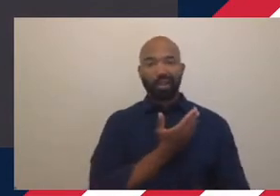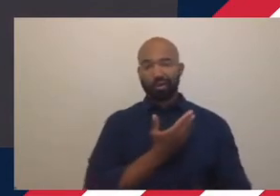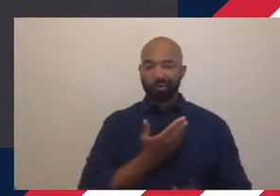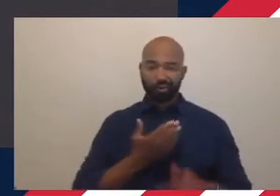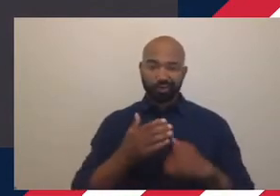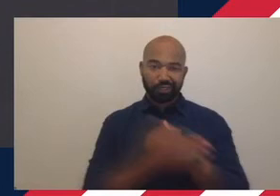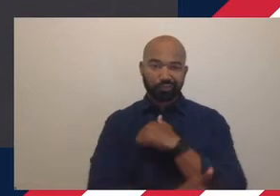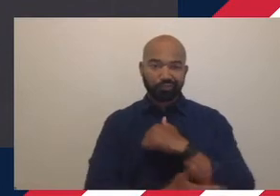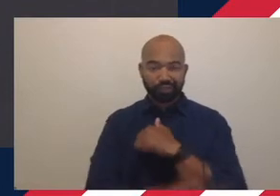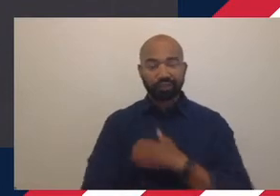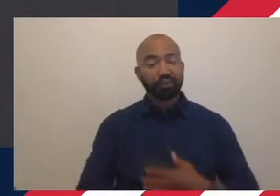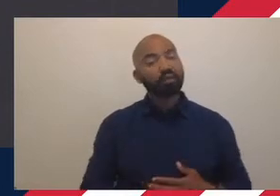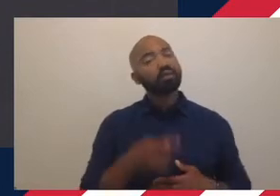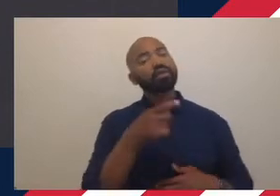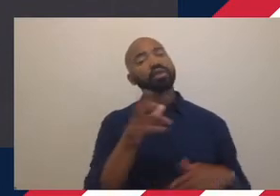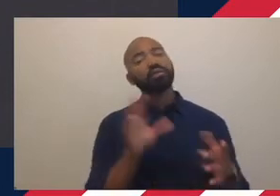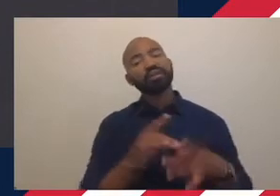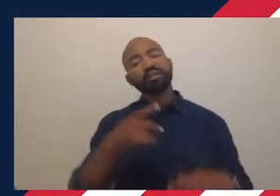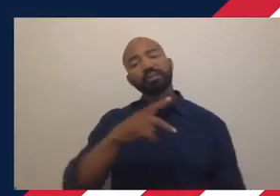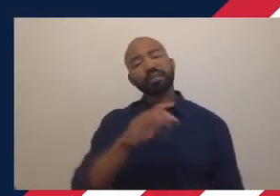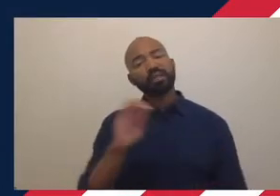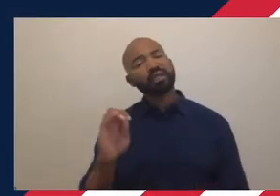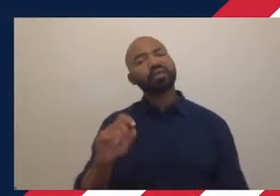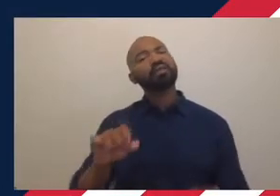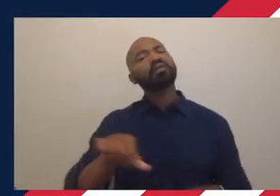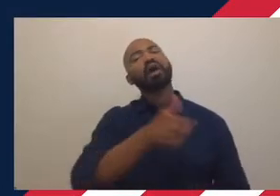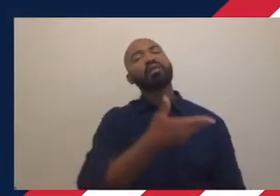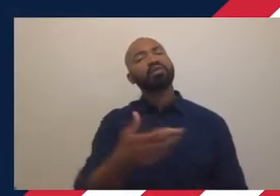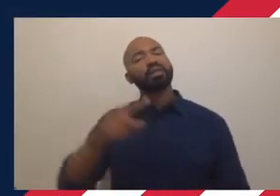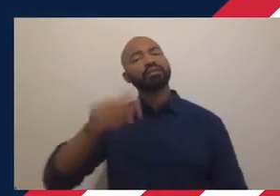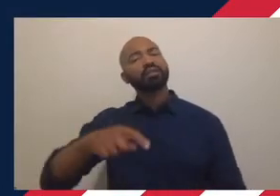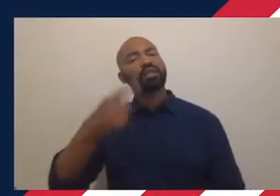feel safe at your job?